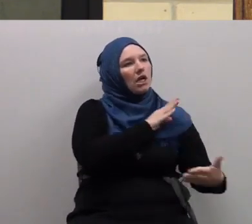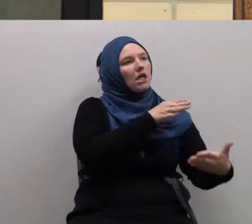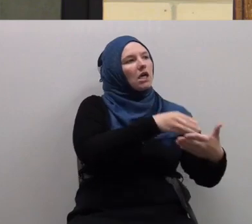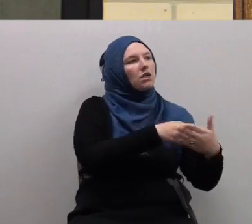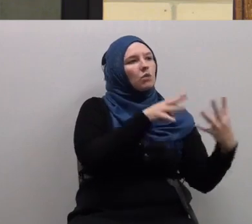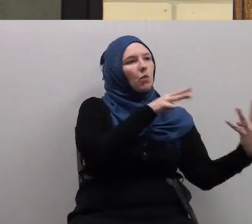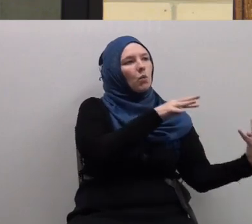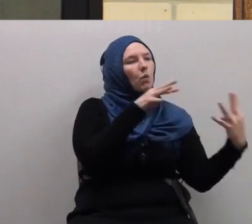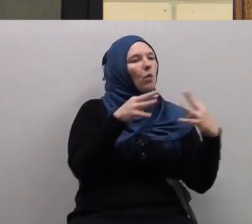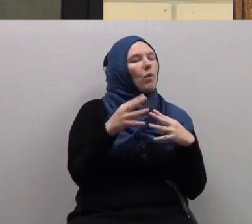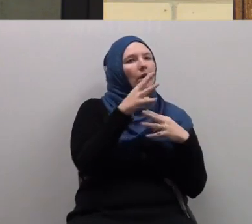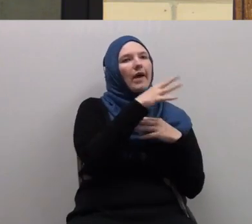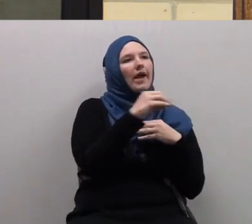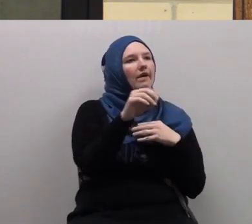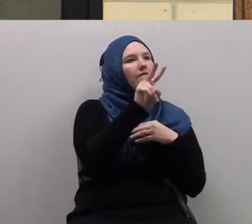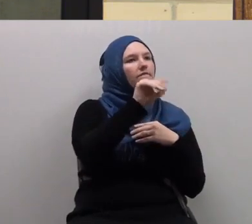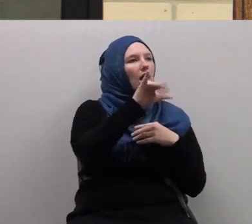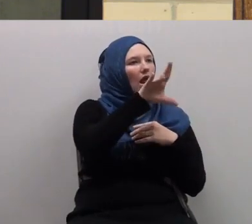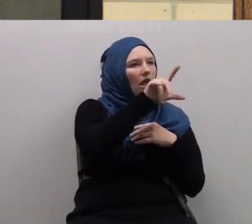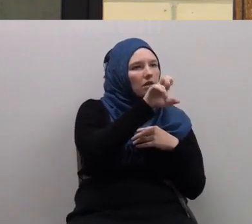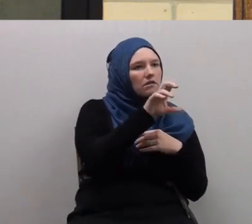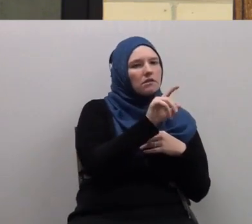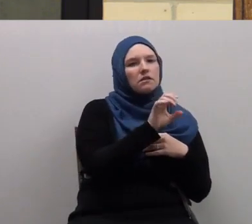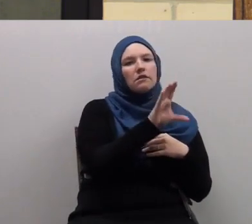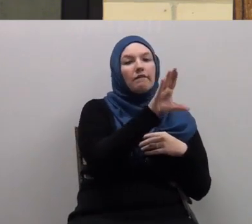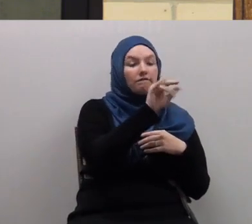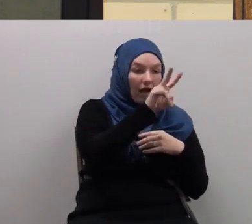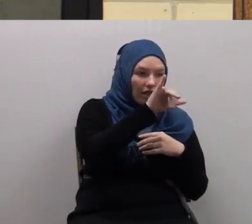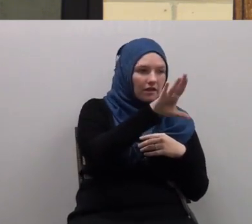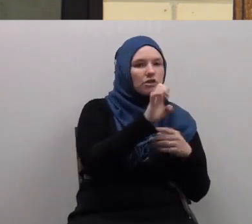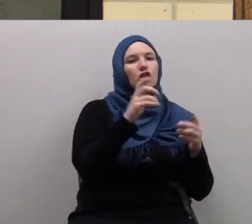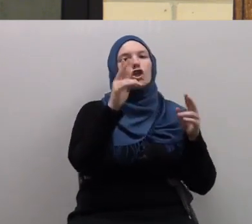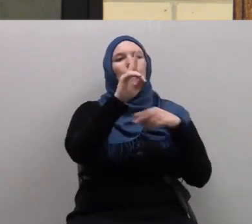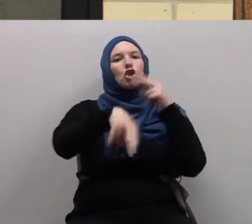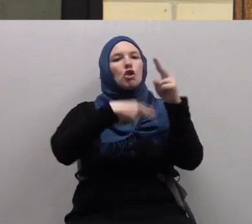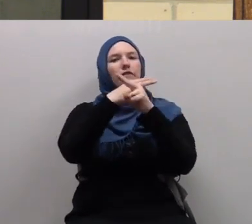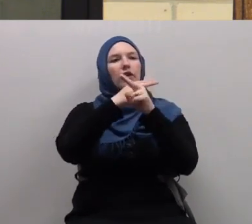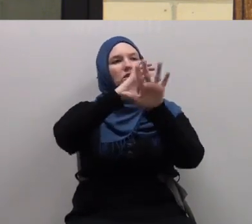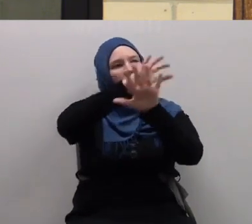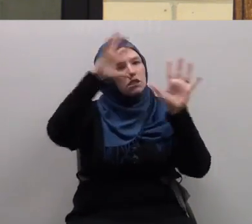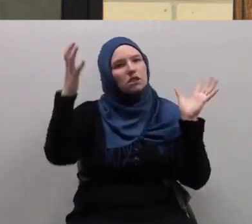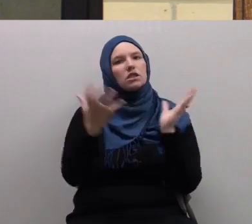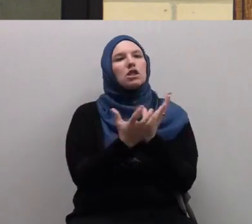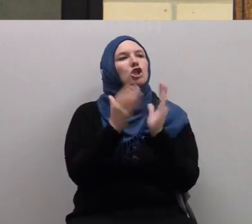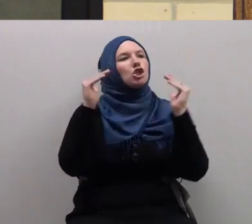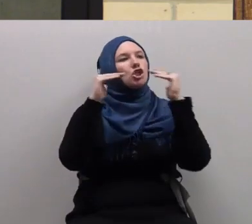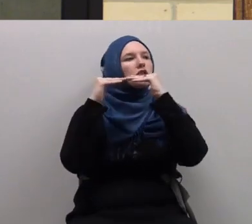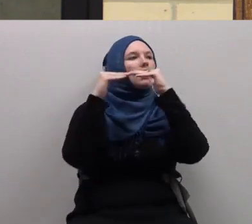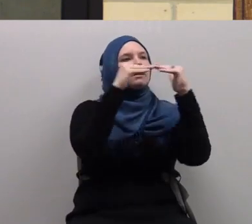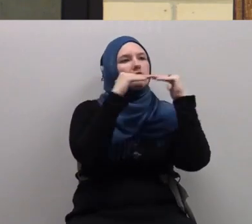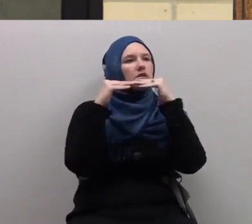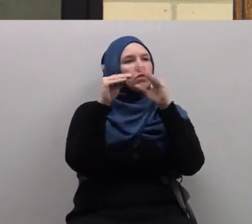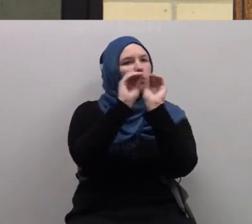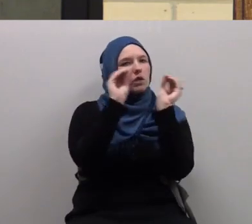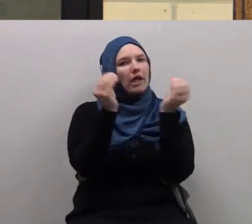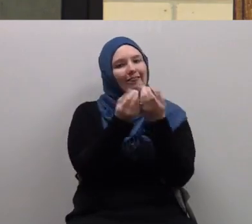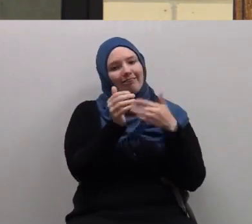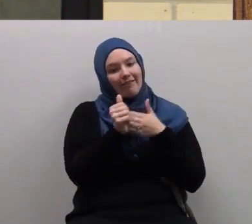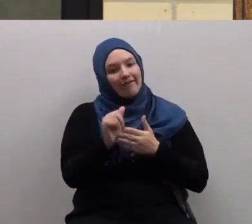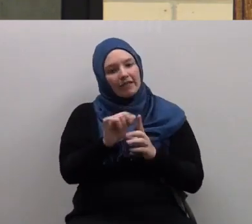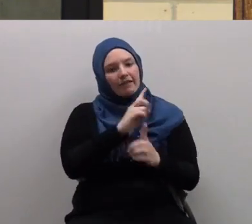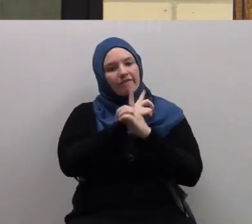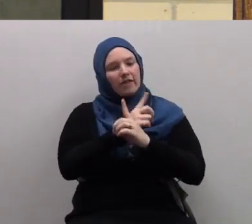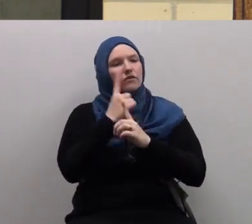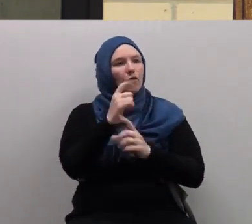war and violence, Universal Justice Foundation, which has led the defense for